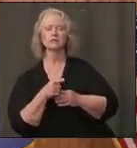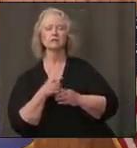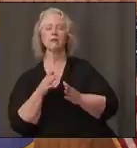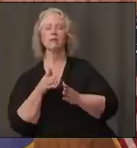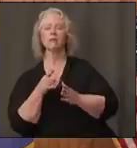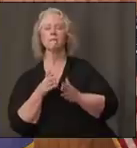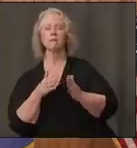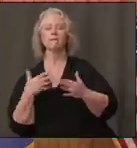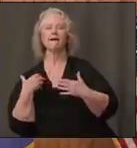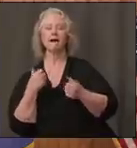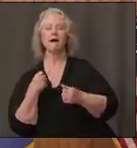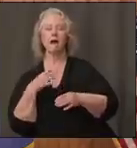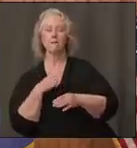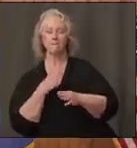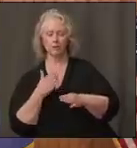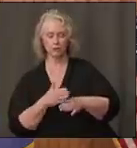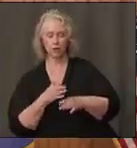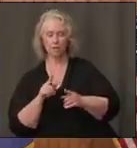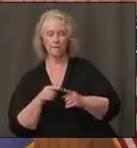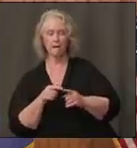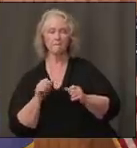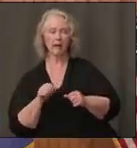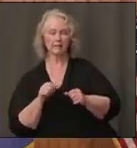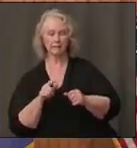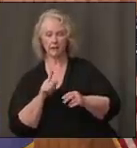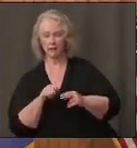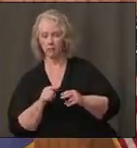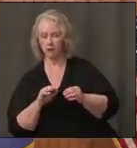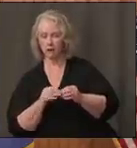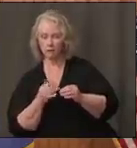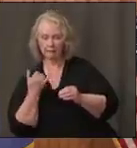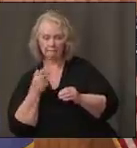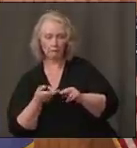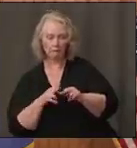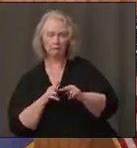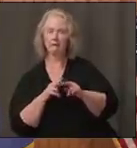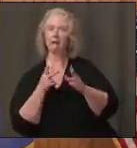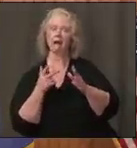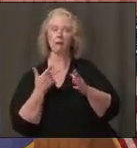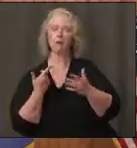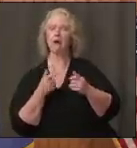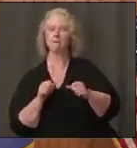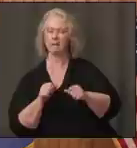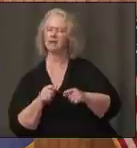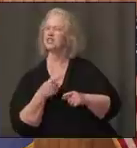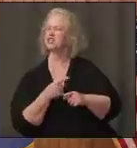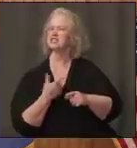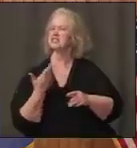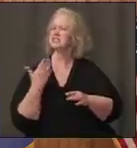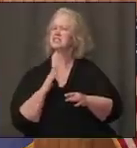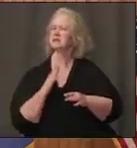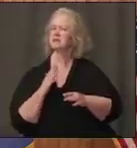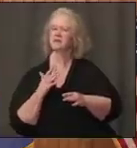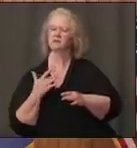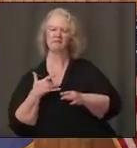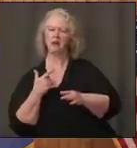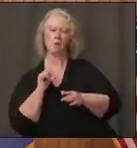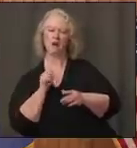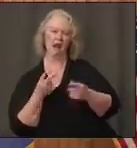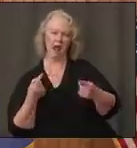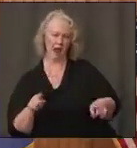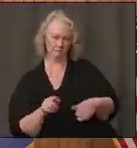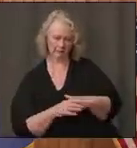the possibility of cases going up after the reopening, she said she seemed to think that might not